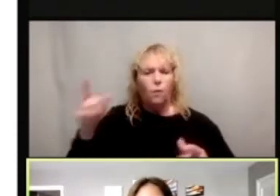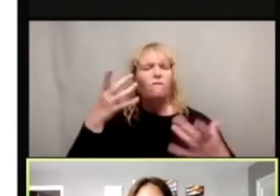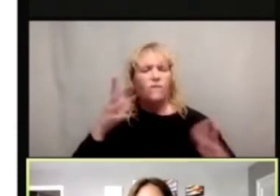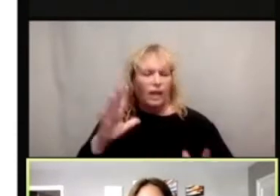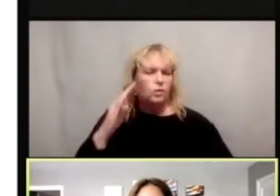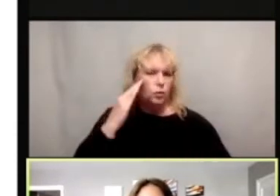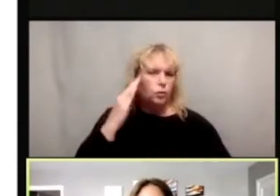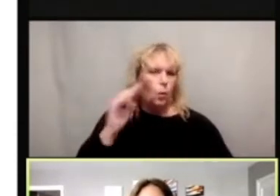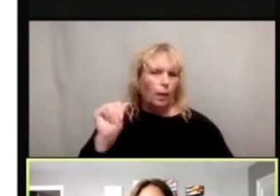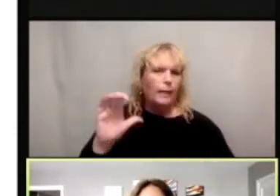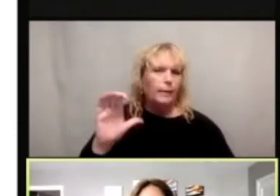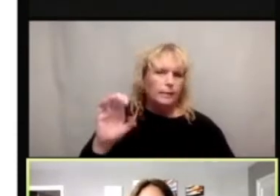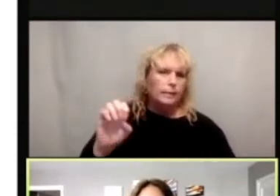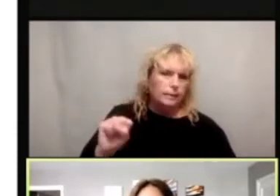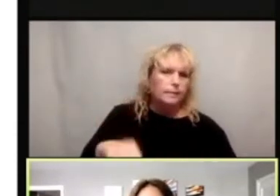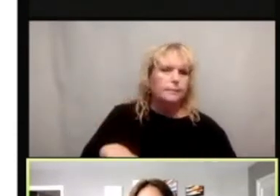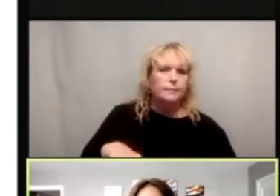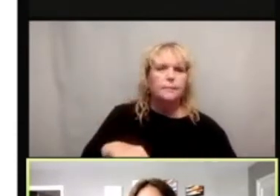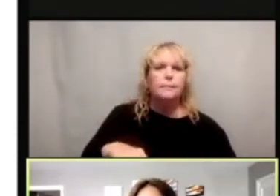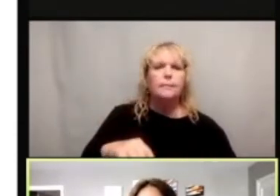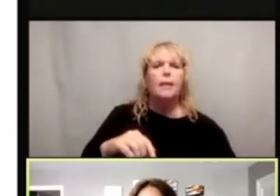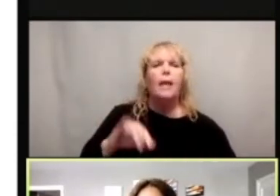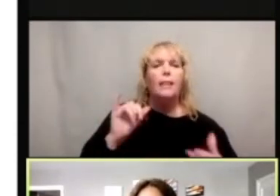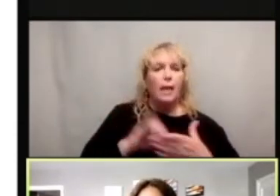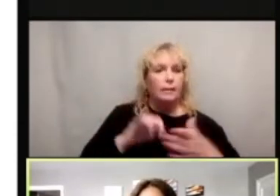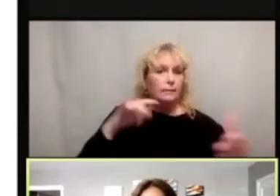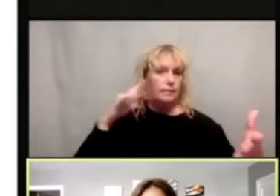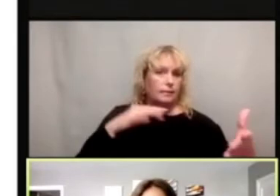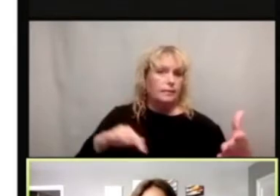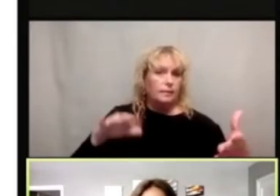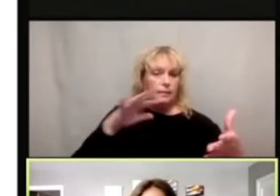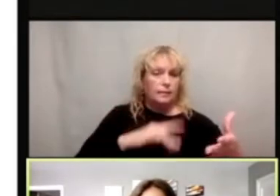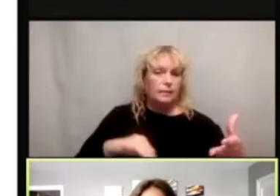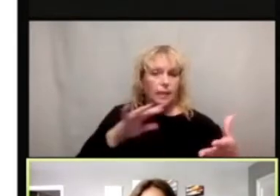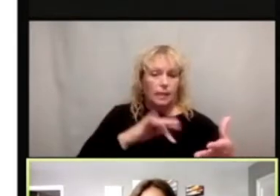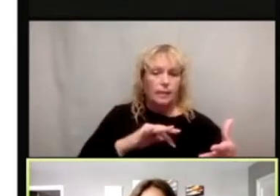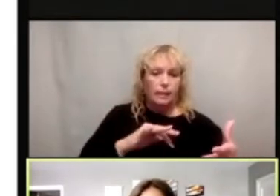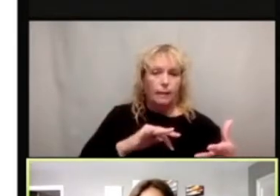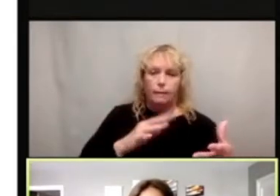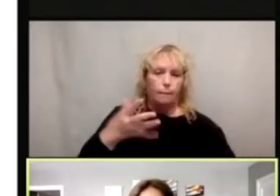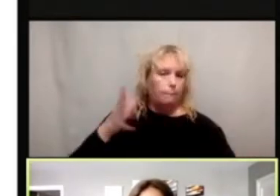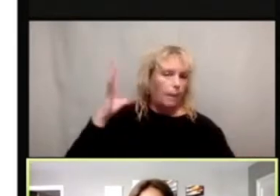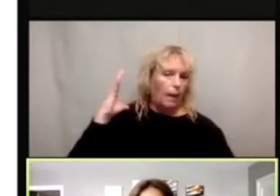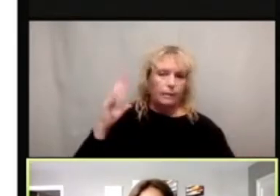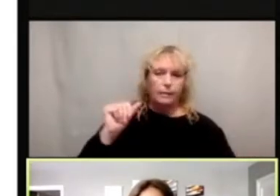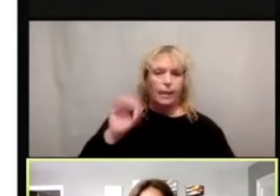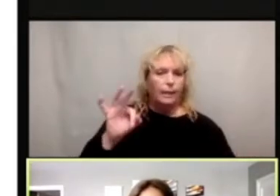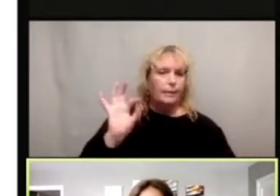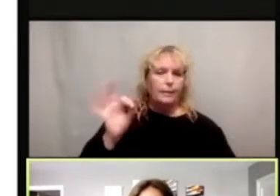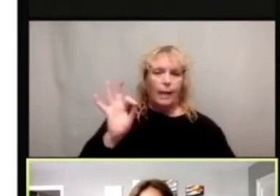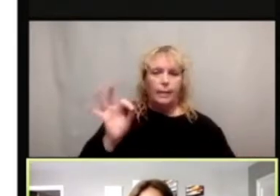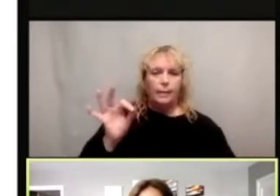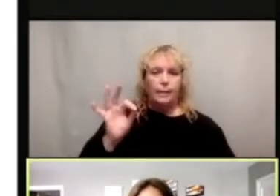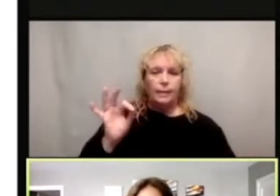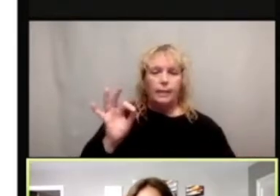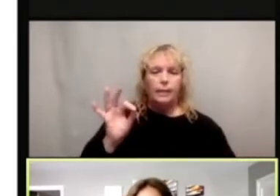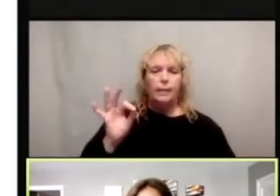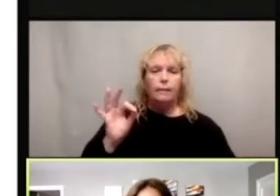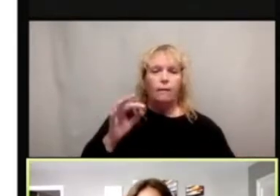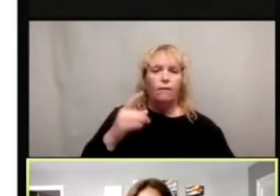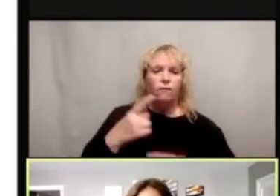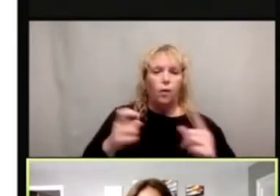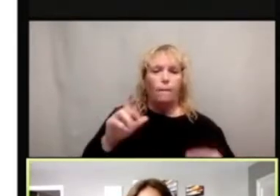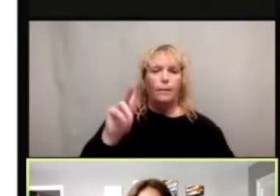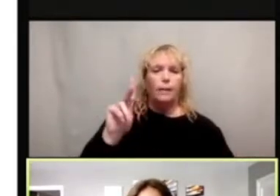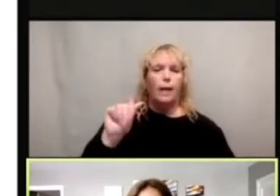topic, the original study conducted by Filetti and Anda back in the 90s out of Kaiser